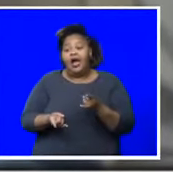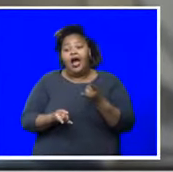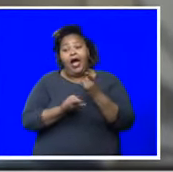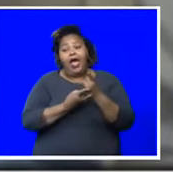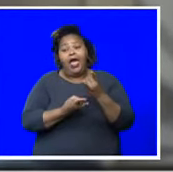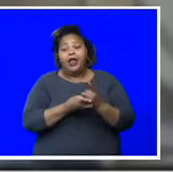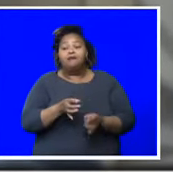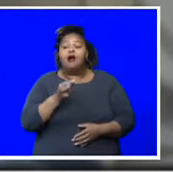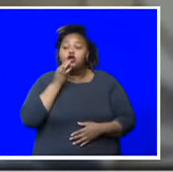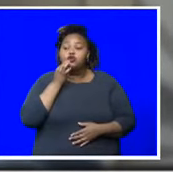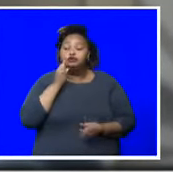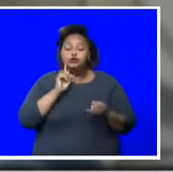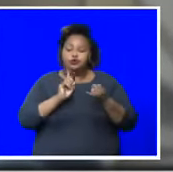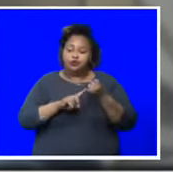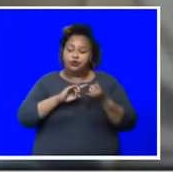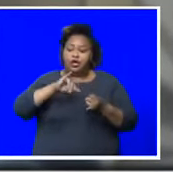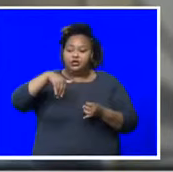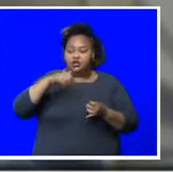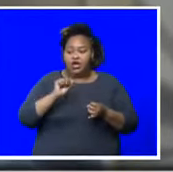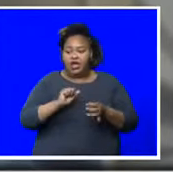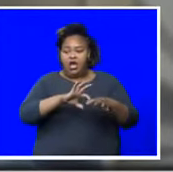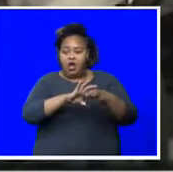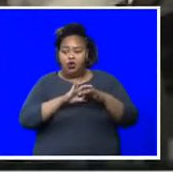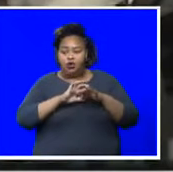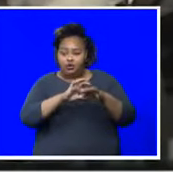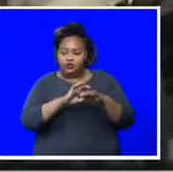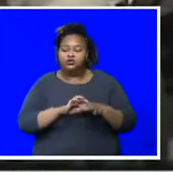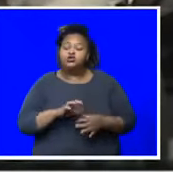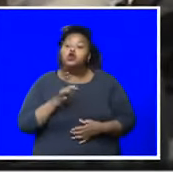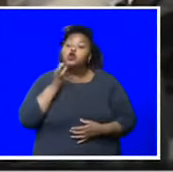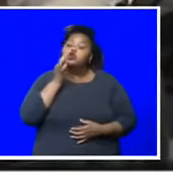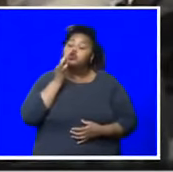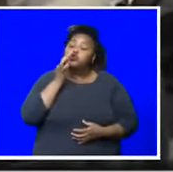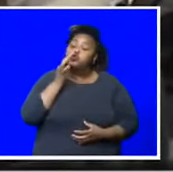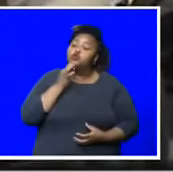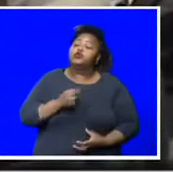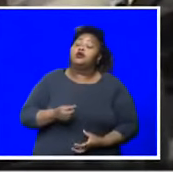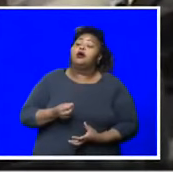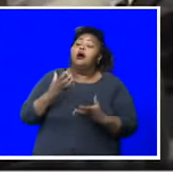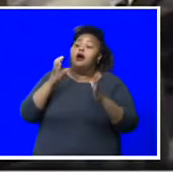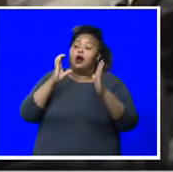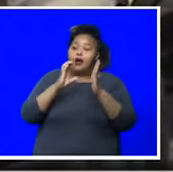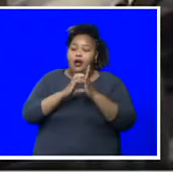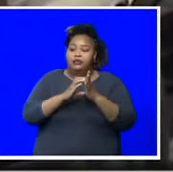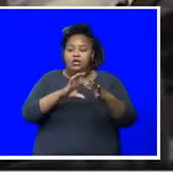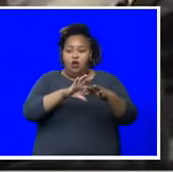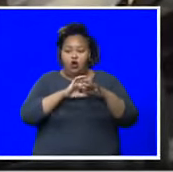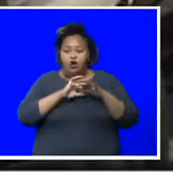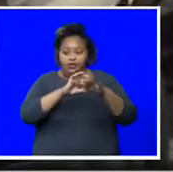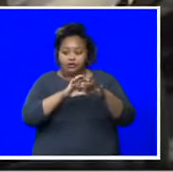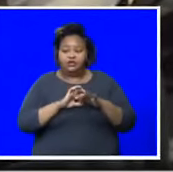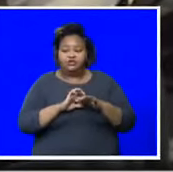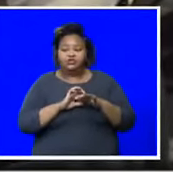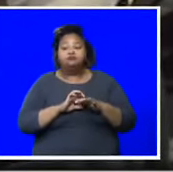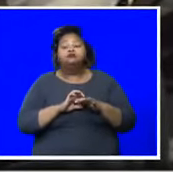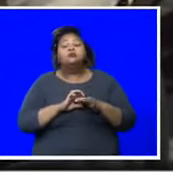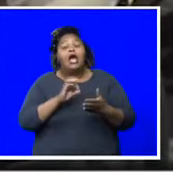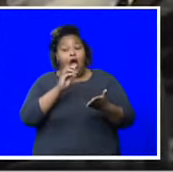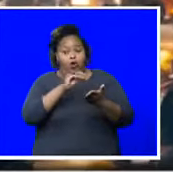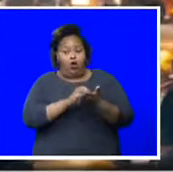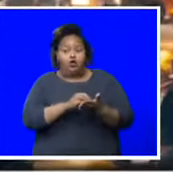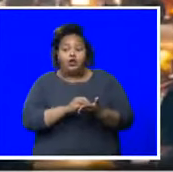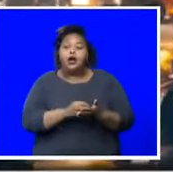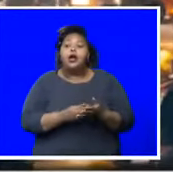Junior Achievement inhlangano yabantu labasha eSwatini National Youth Council naletinye ke tinhlangano eTindzabeni kubika kuyani msibi